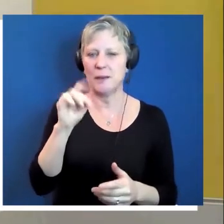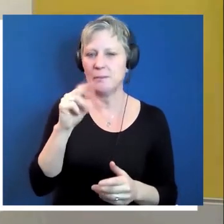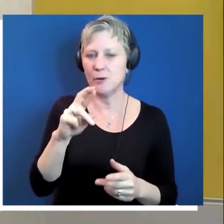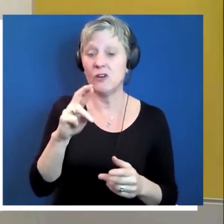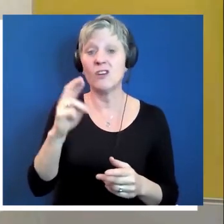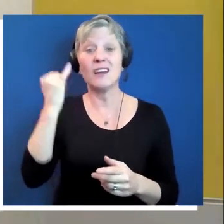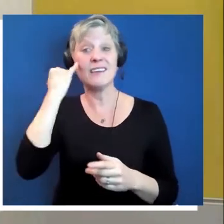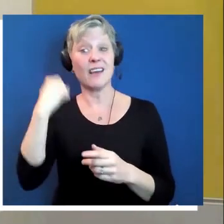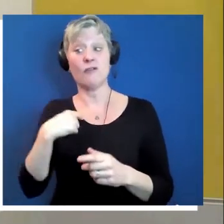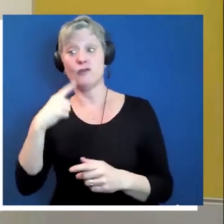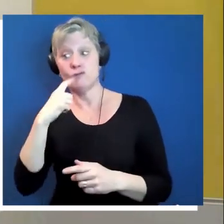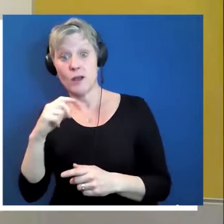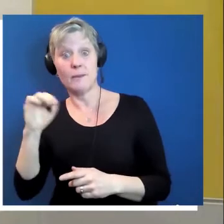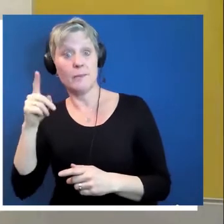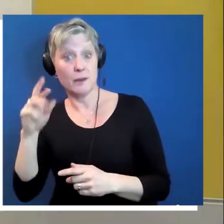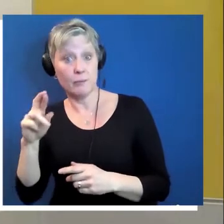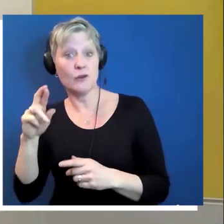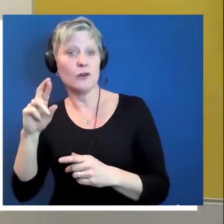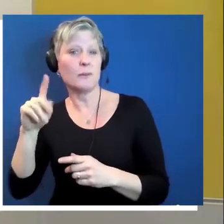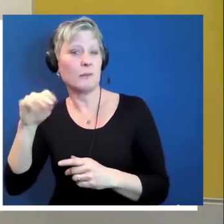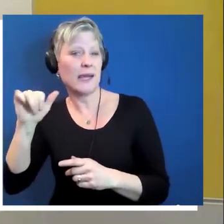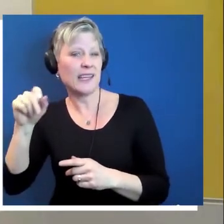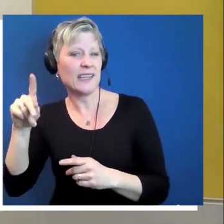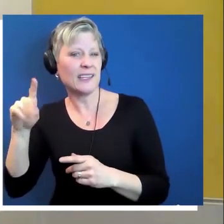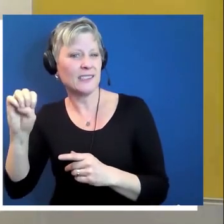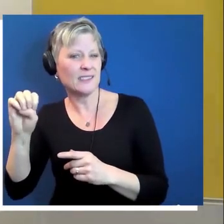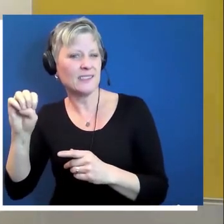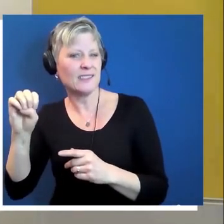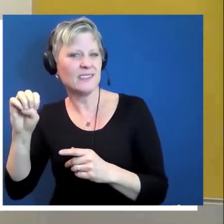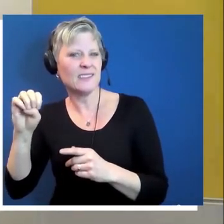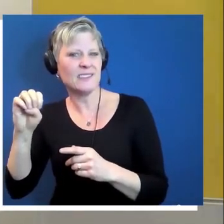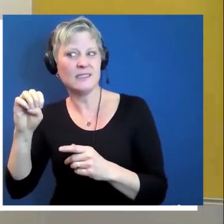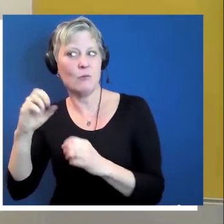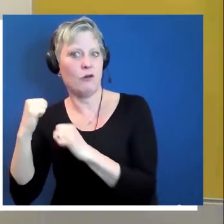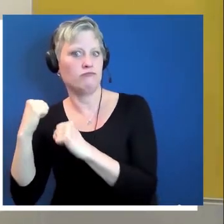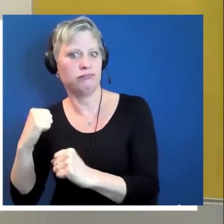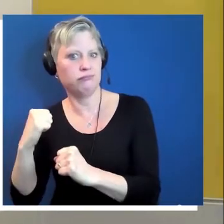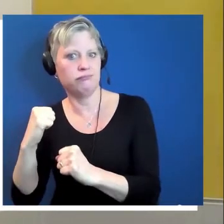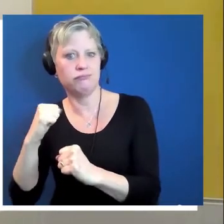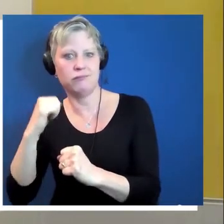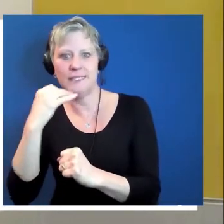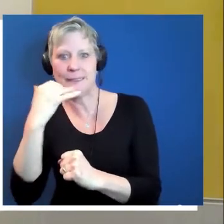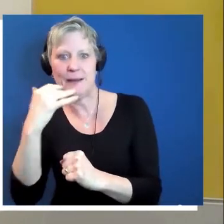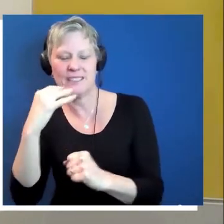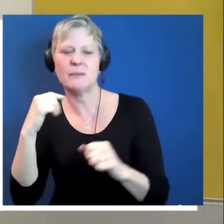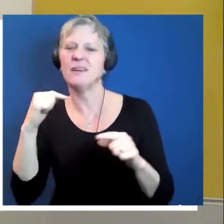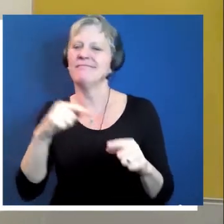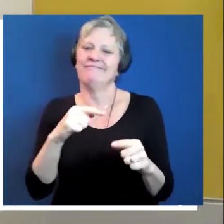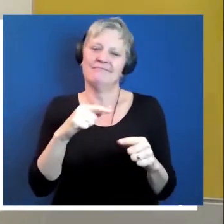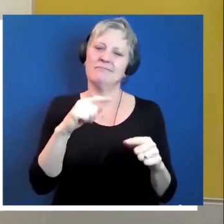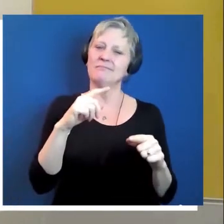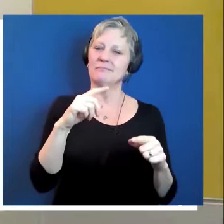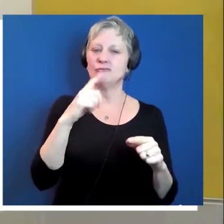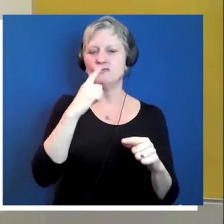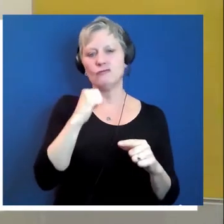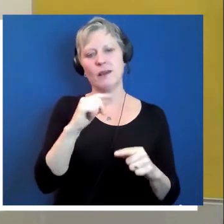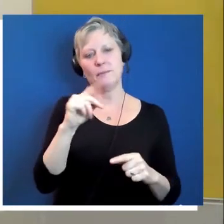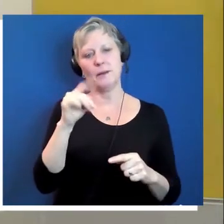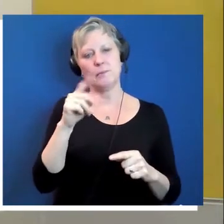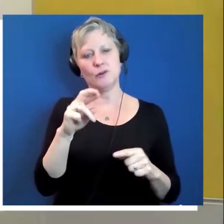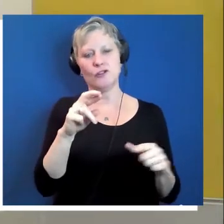paste, I'd mix that right in. It would actually be a little hotter than red crushed pepper, but it's a personal preference. Then what we're going